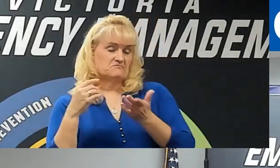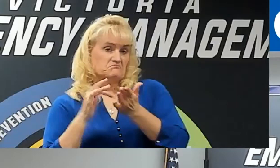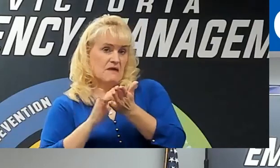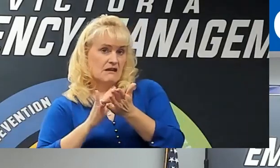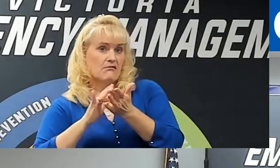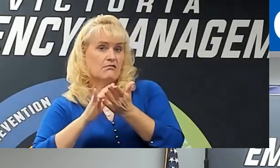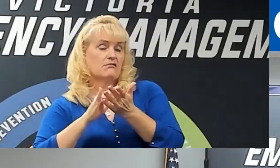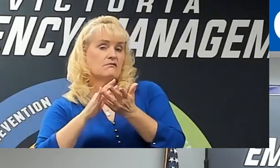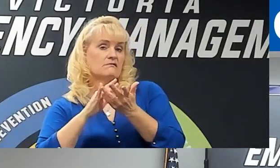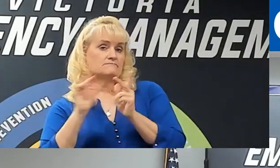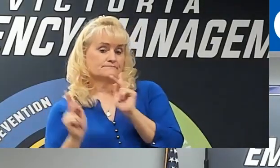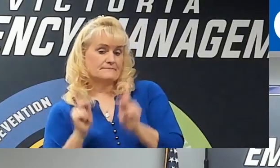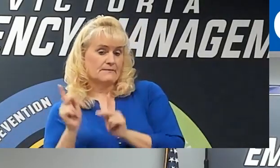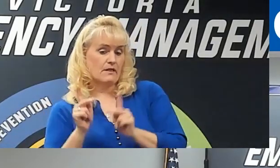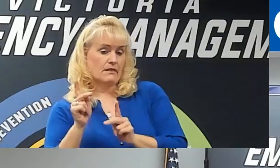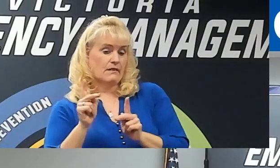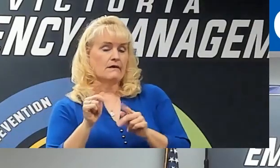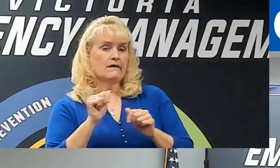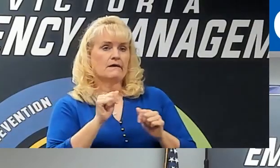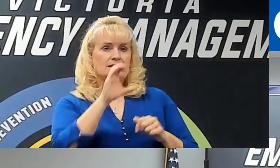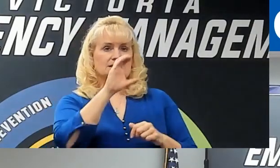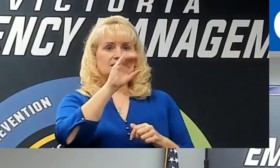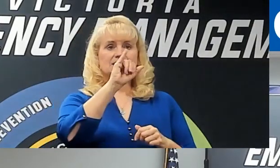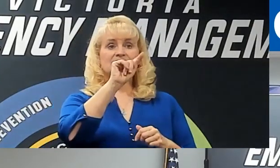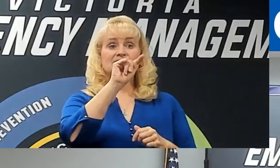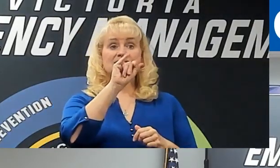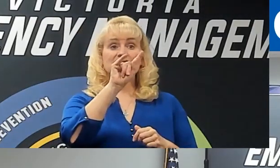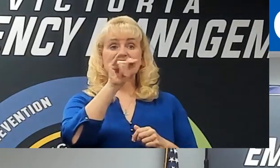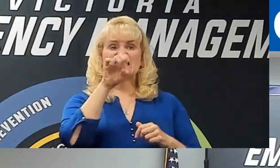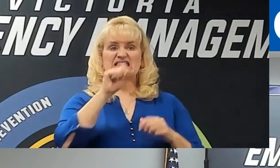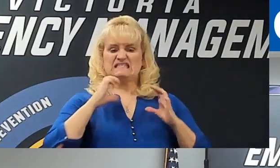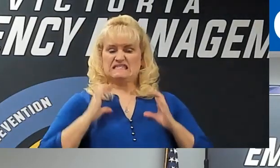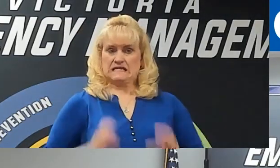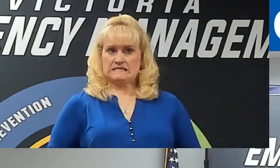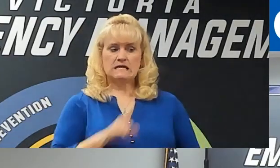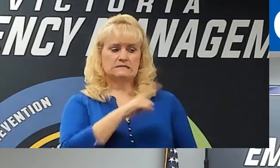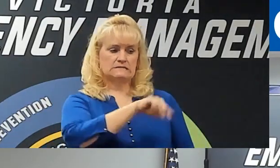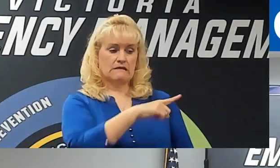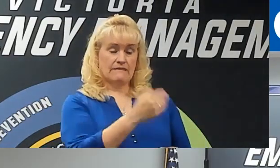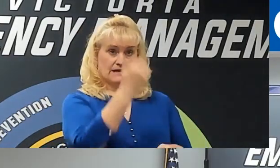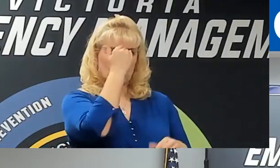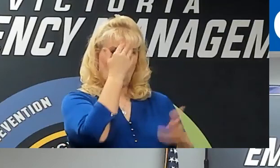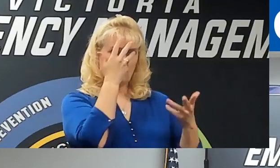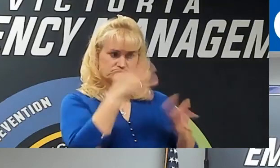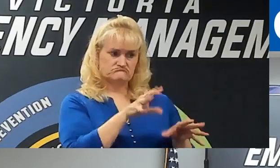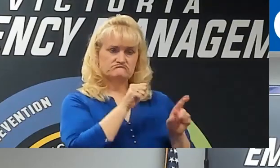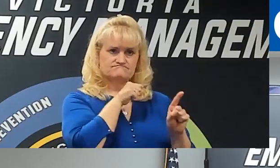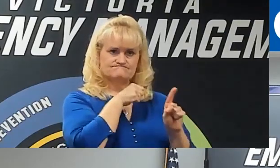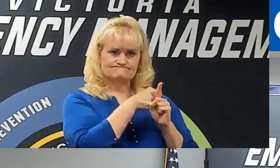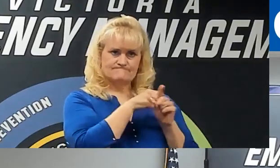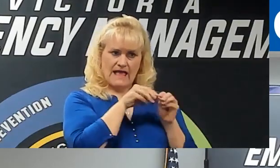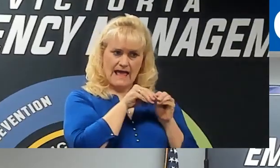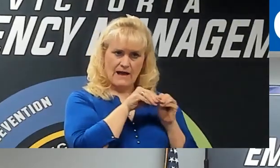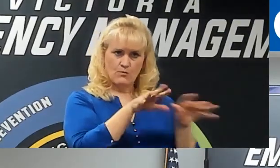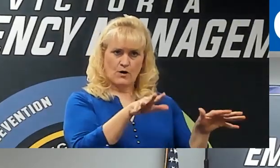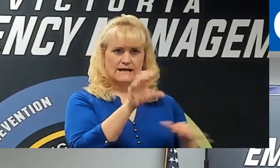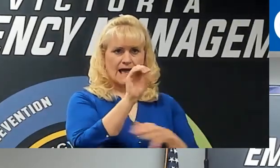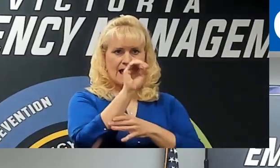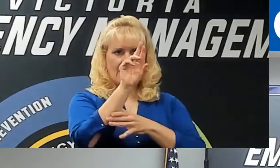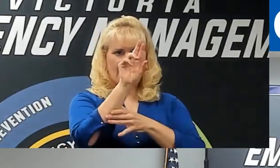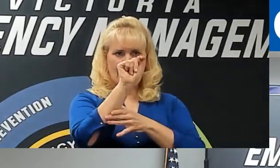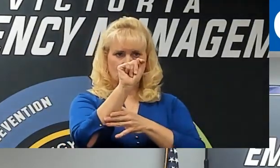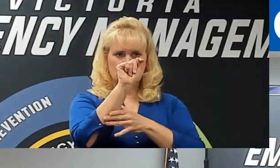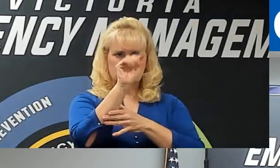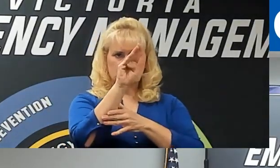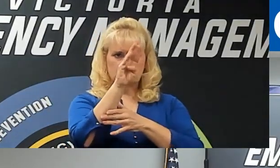now that they have an outbreak. So I can tell you that I just got off the phone with them. I'm very well familiar with this because they've been very